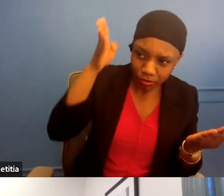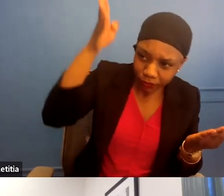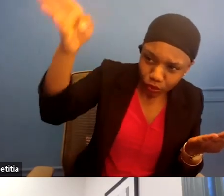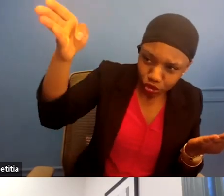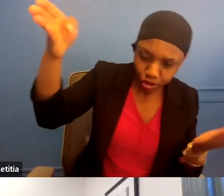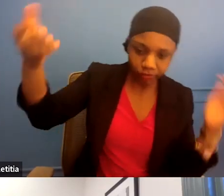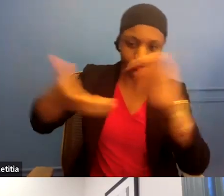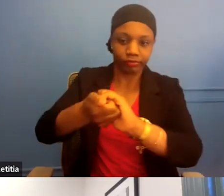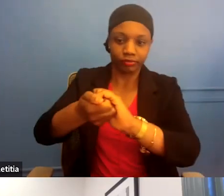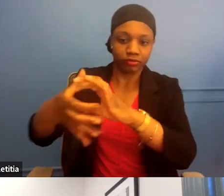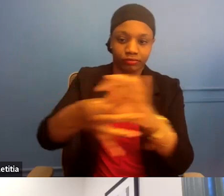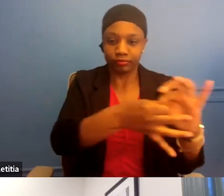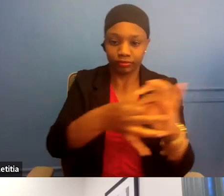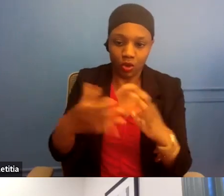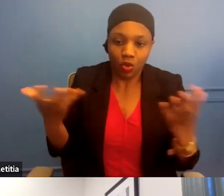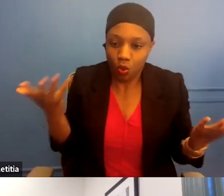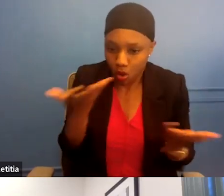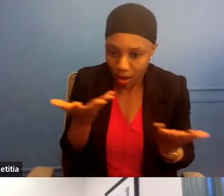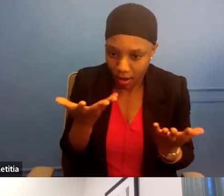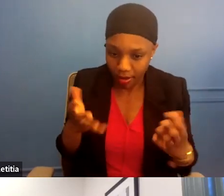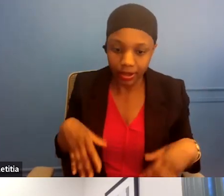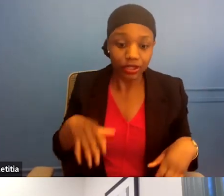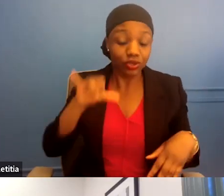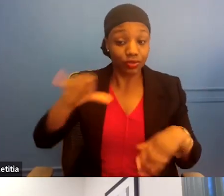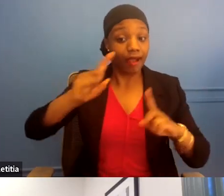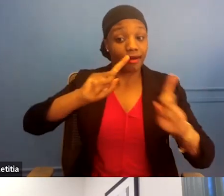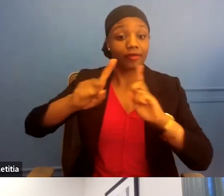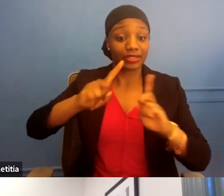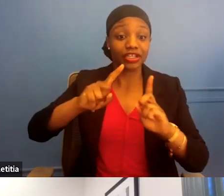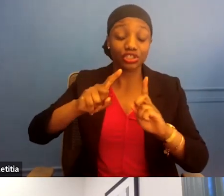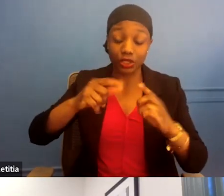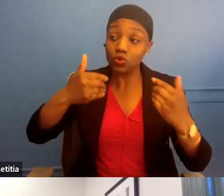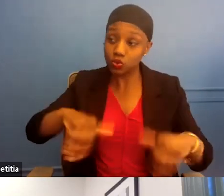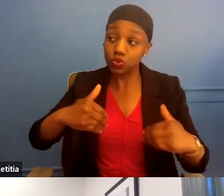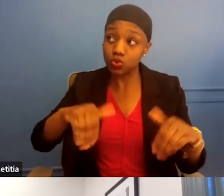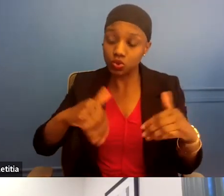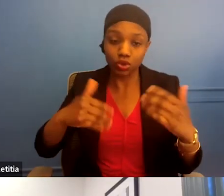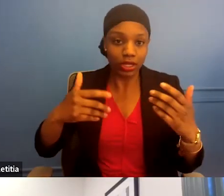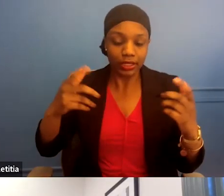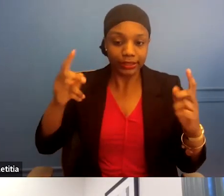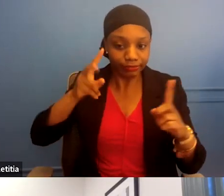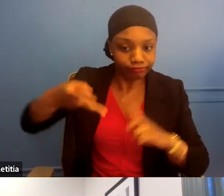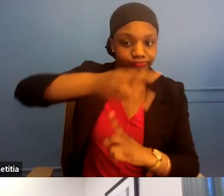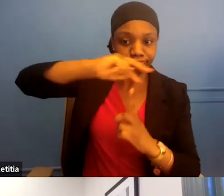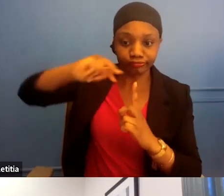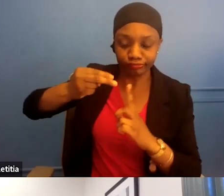to career. And this conversation, of course, is illustrative of the importance